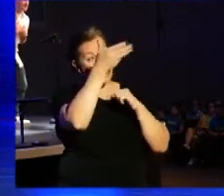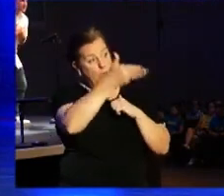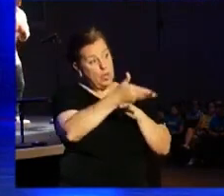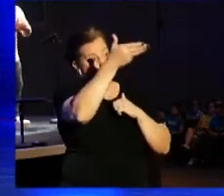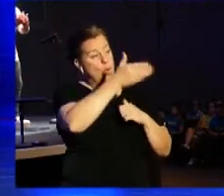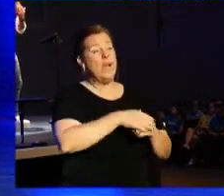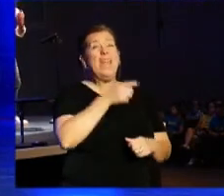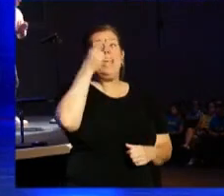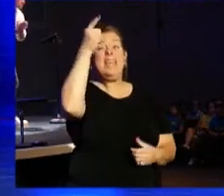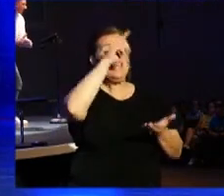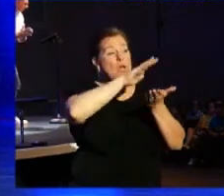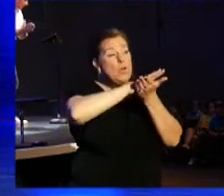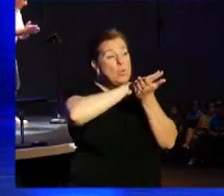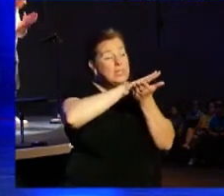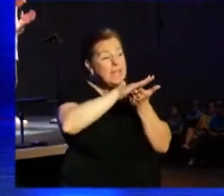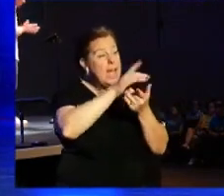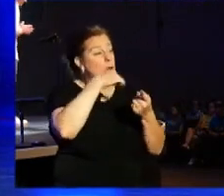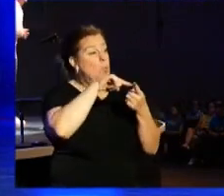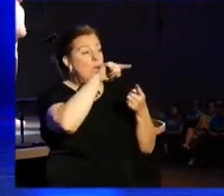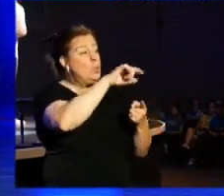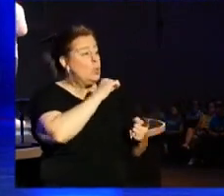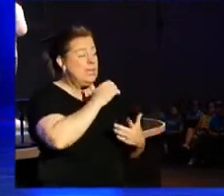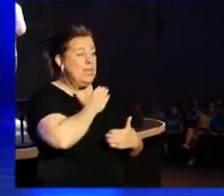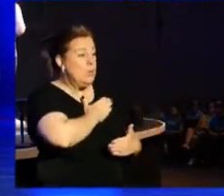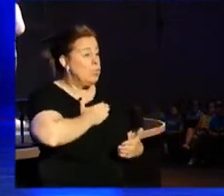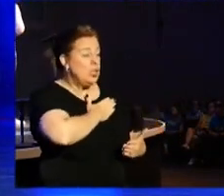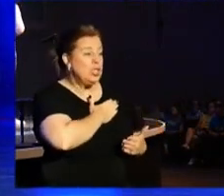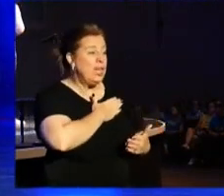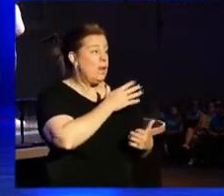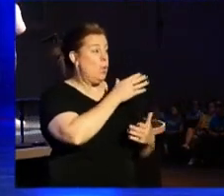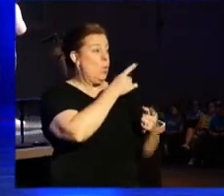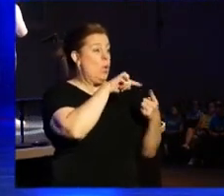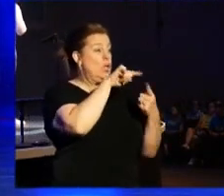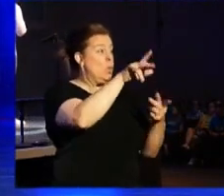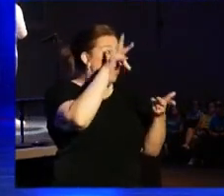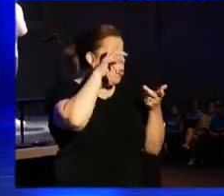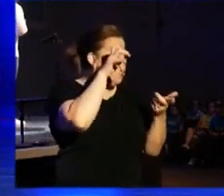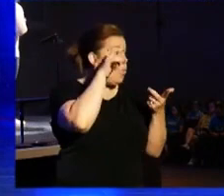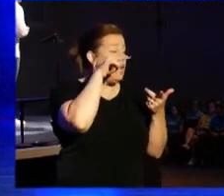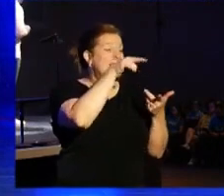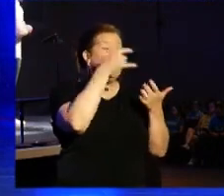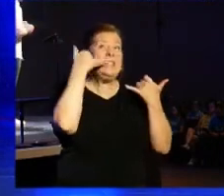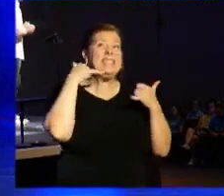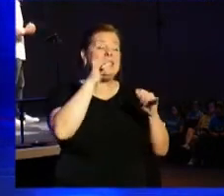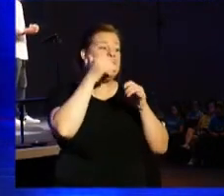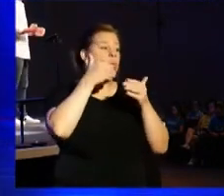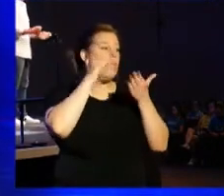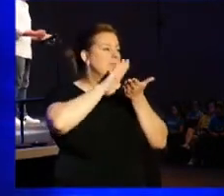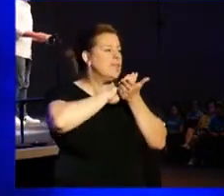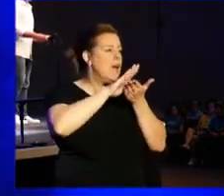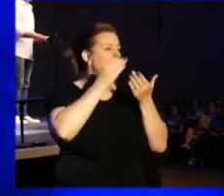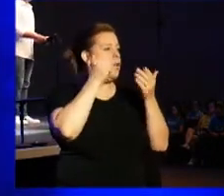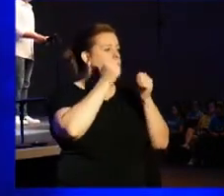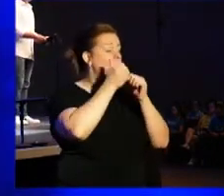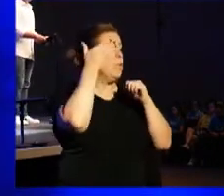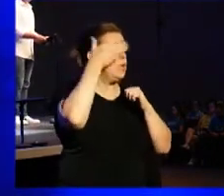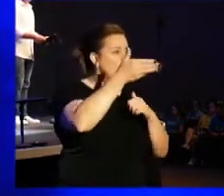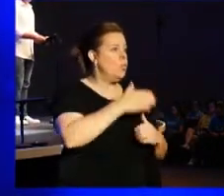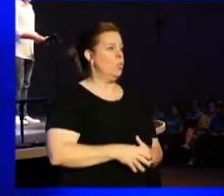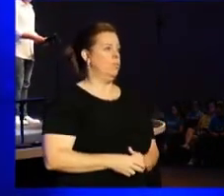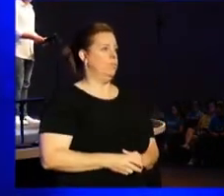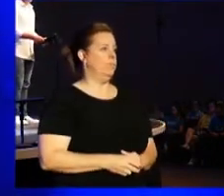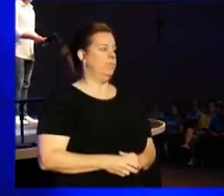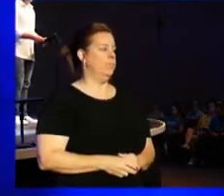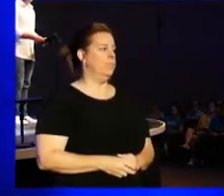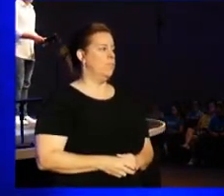we were the ungrateful and the wicked, does it make you hungry for more? Are you